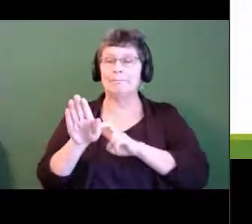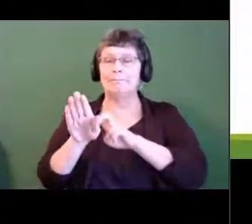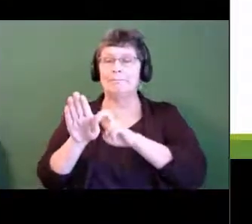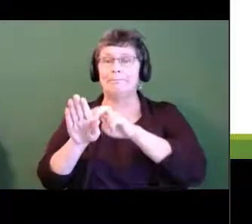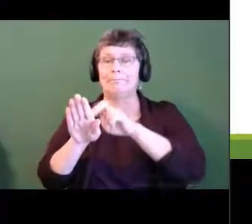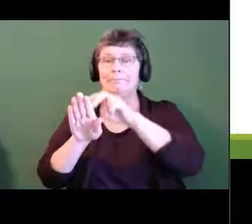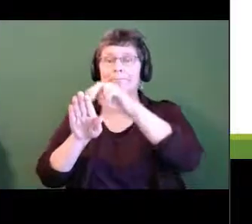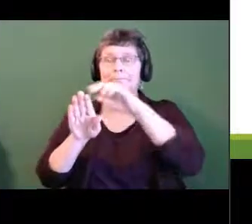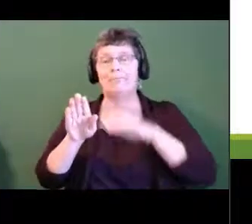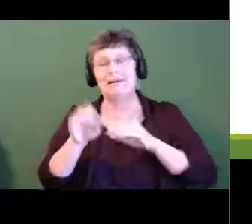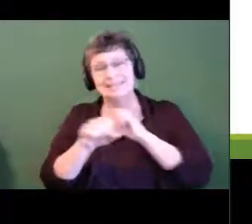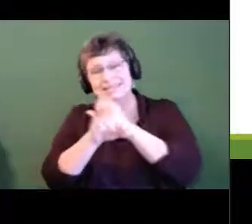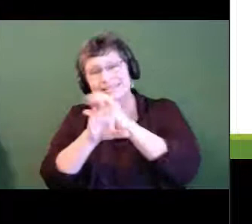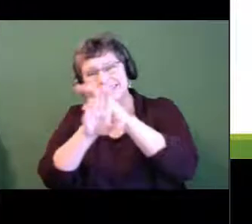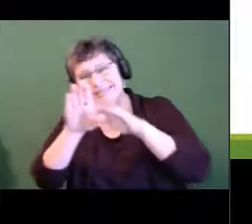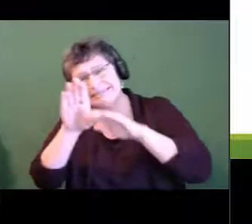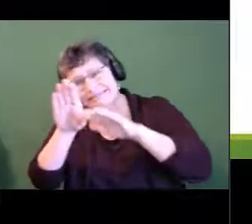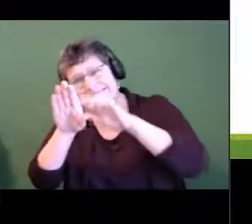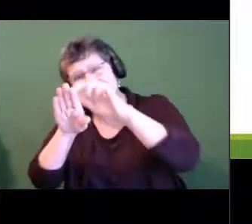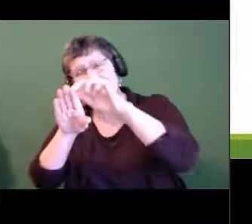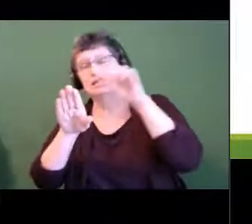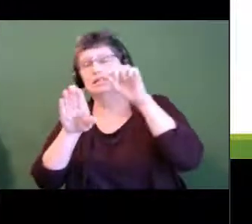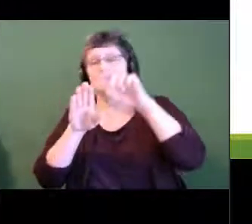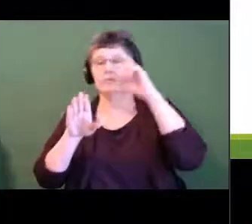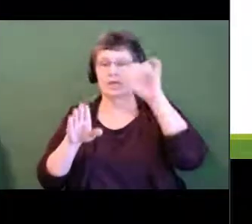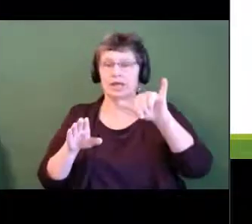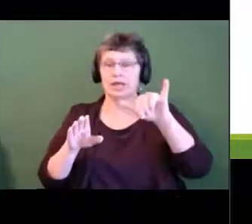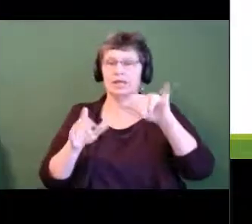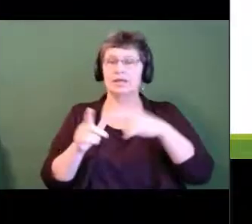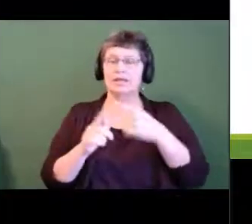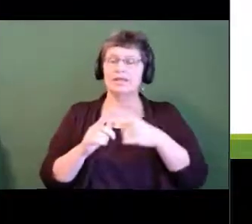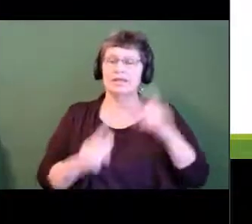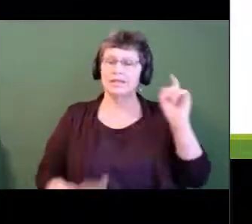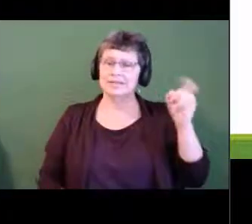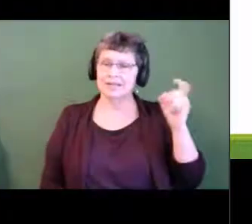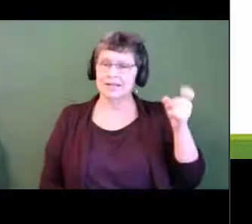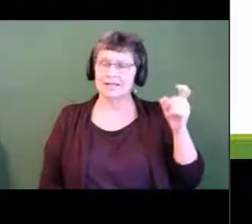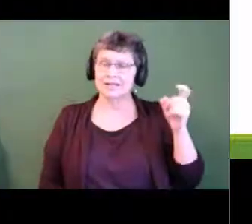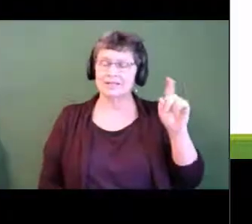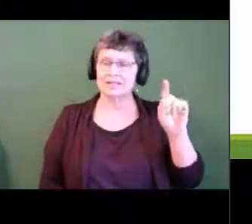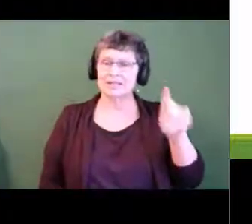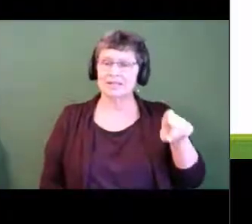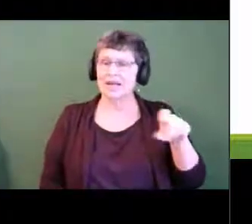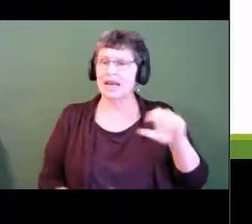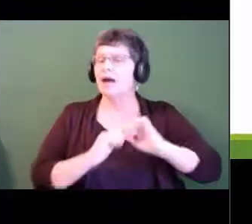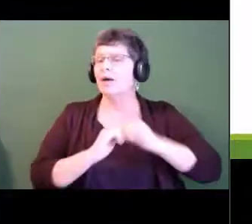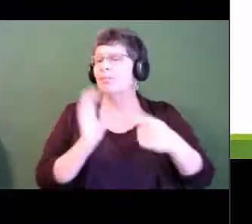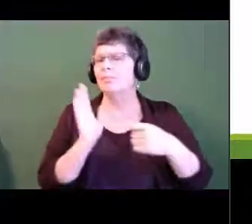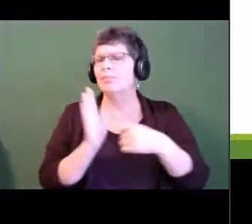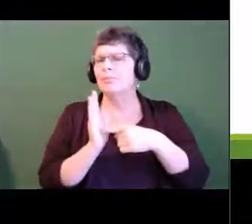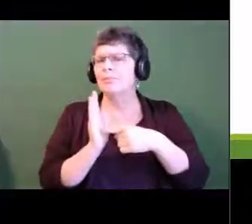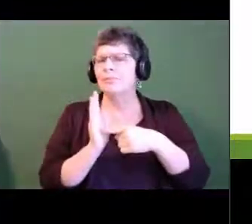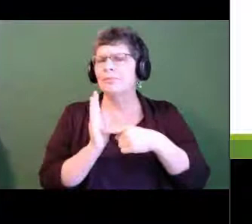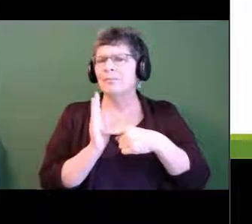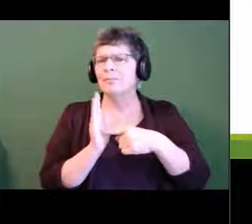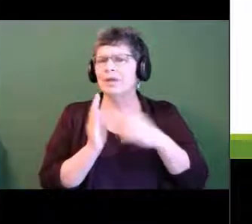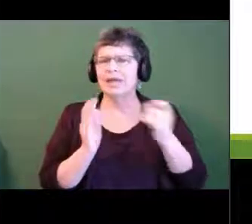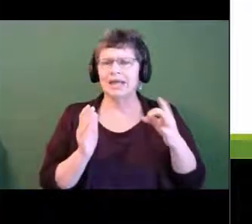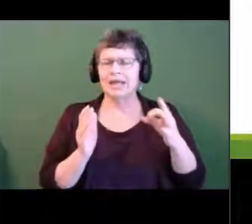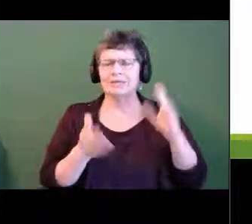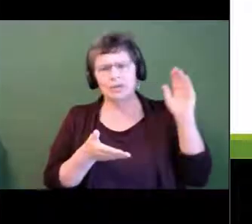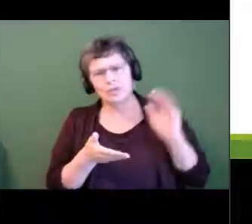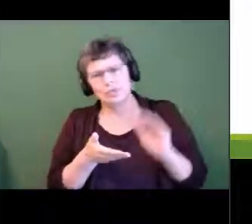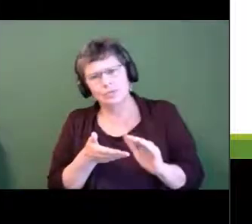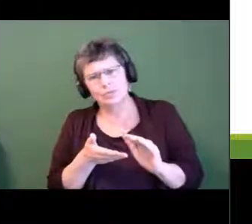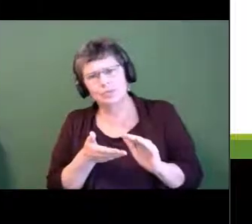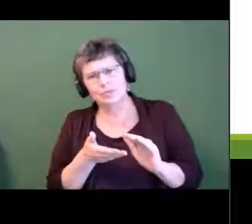then also the affordability of a taxi cab becomes a real issue for many people who have low income. Finally, getting information